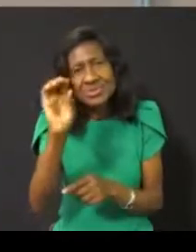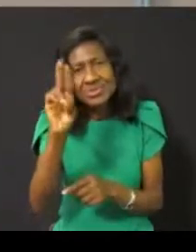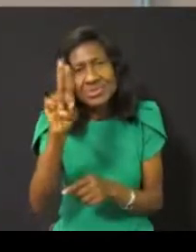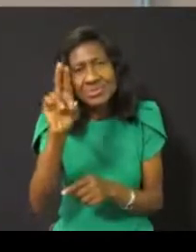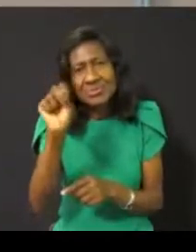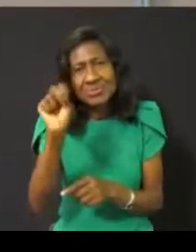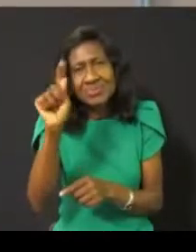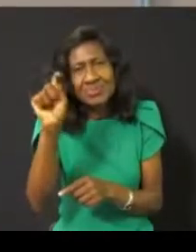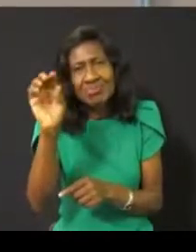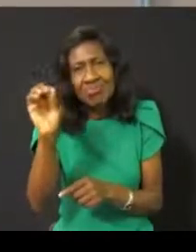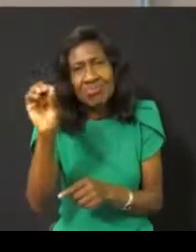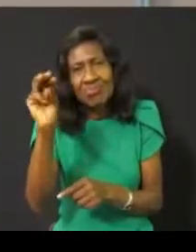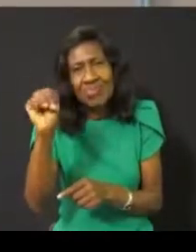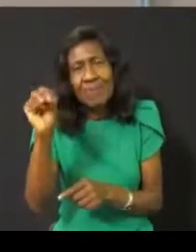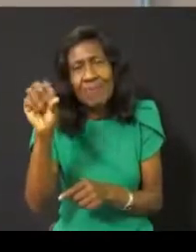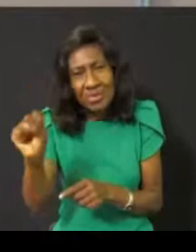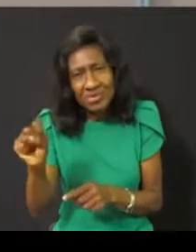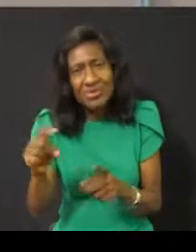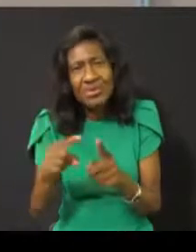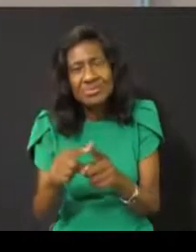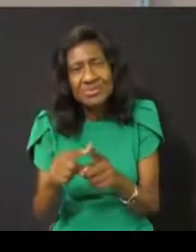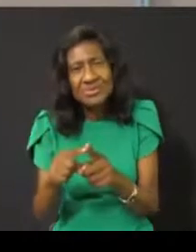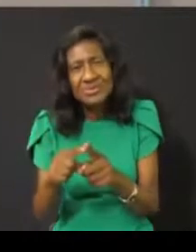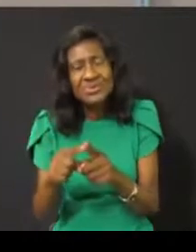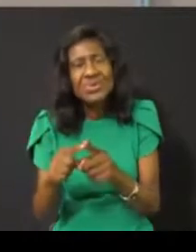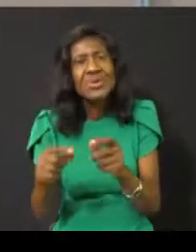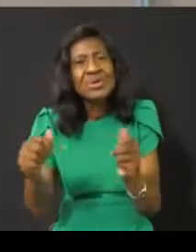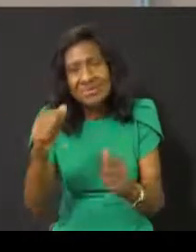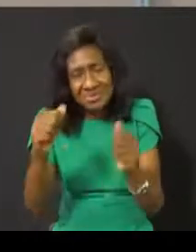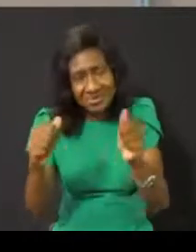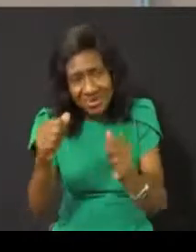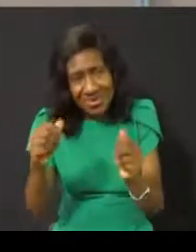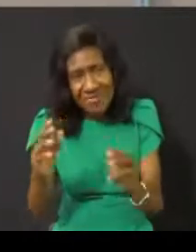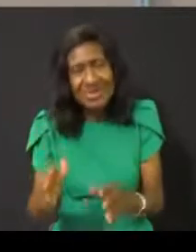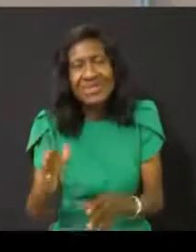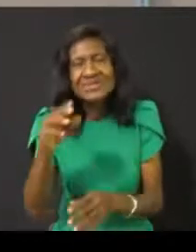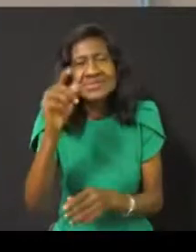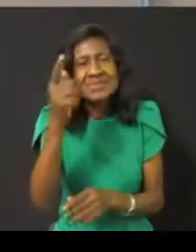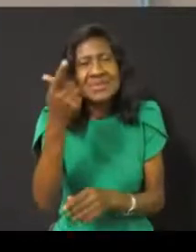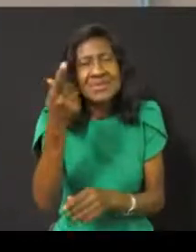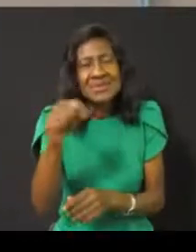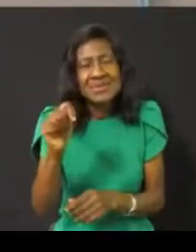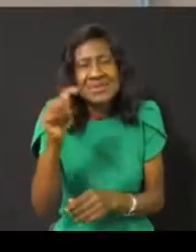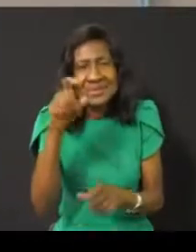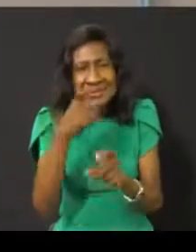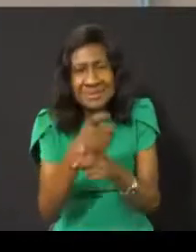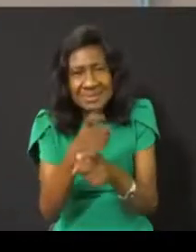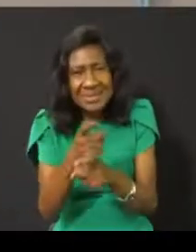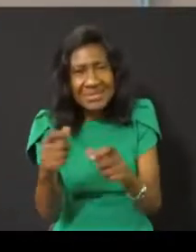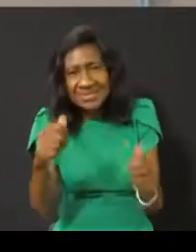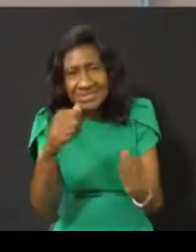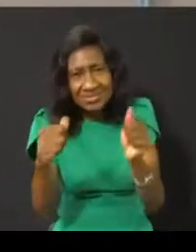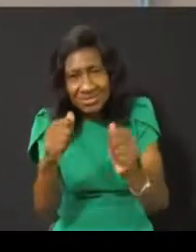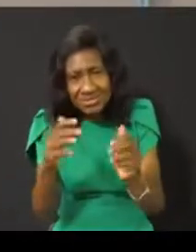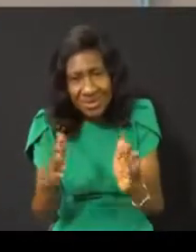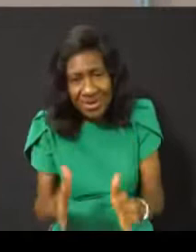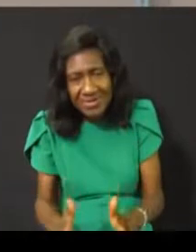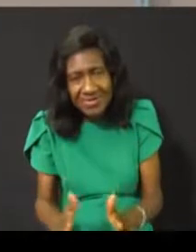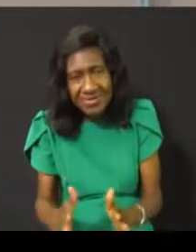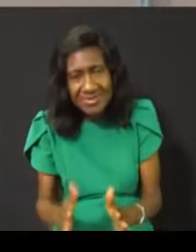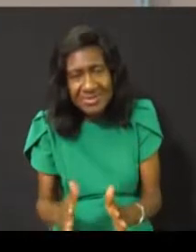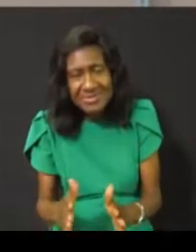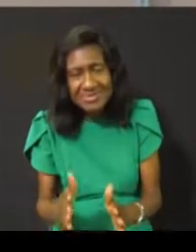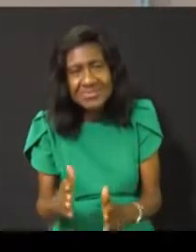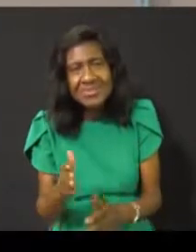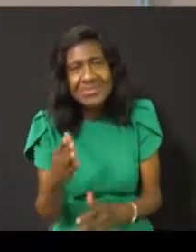is efficient and effective, and as currently stands, the taxi drivers who transport passengers from the airport